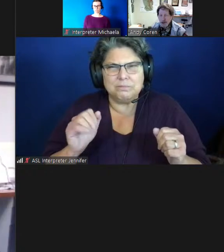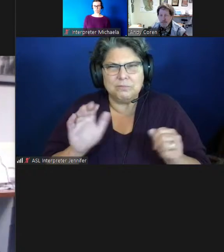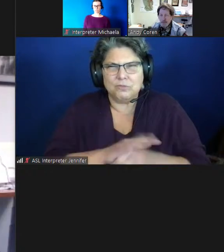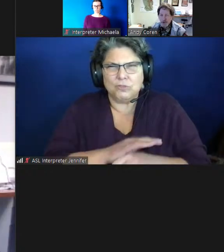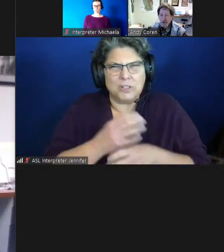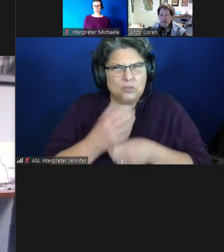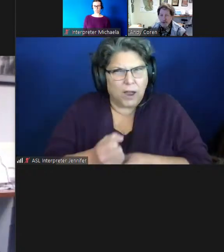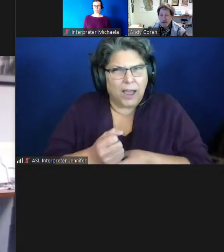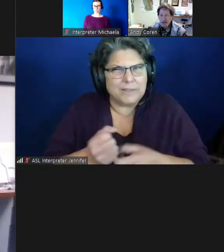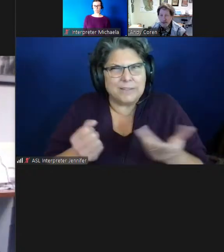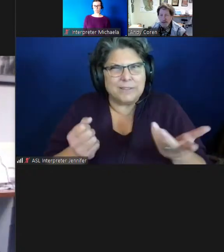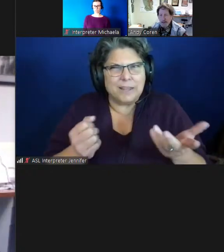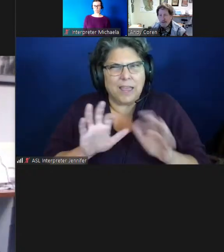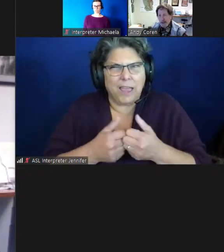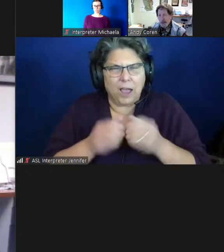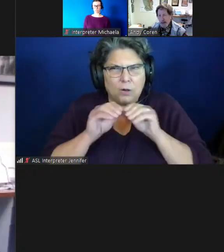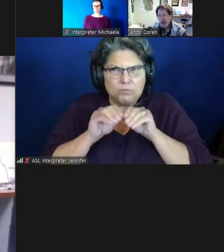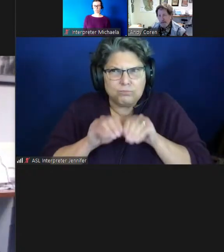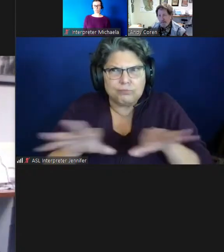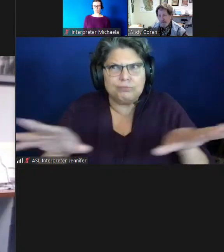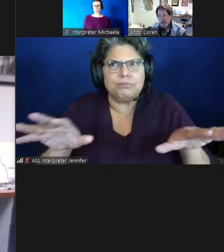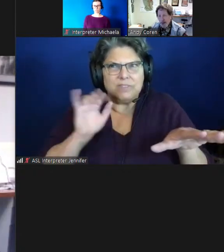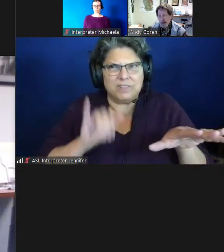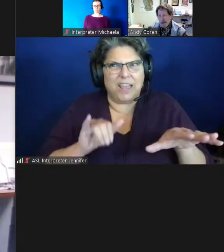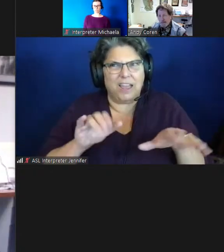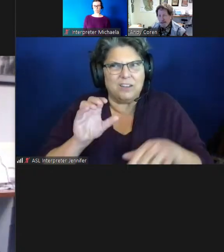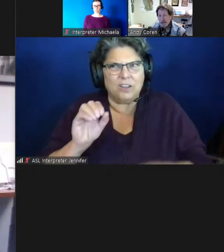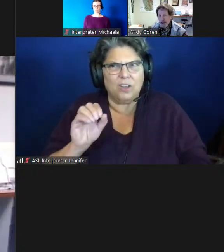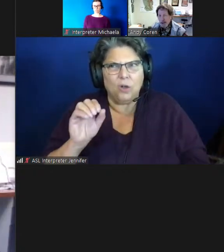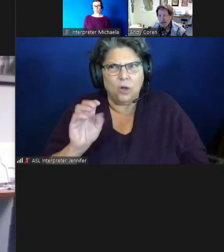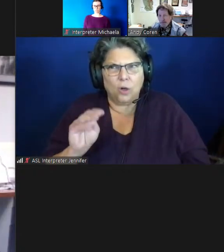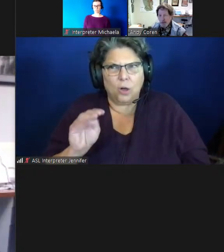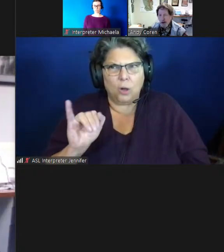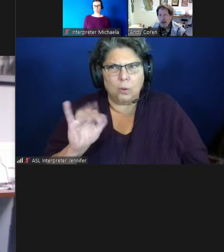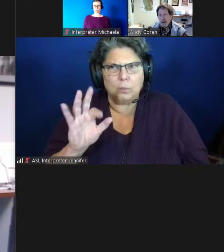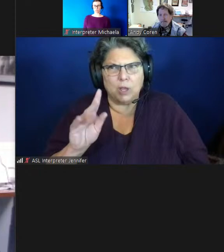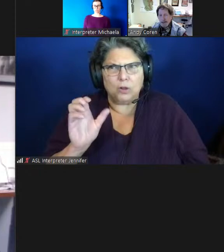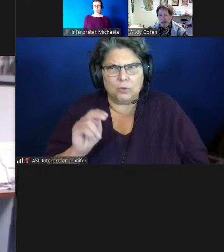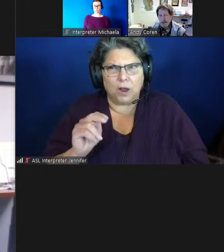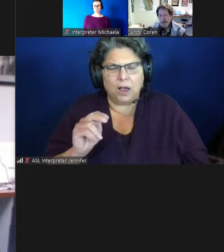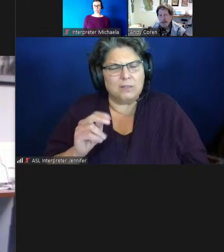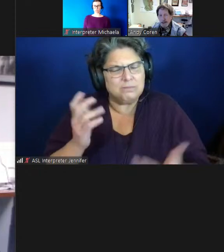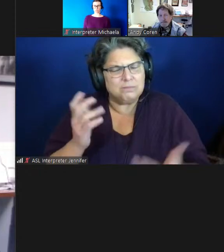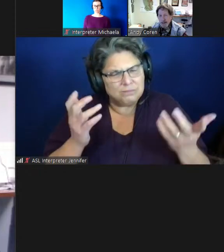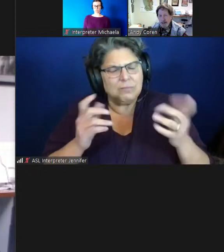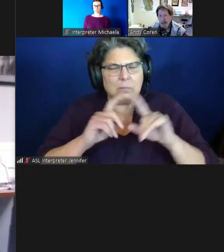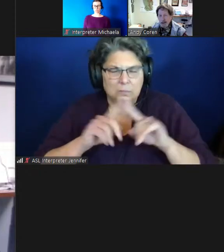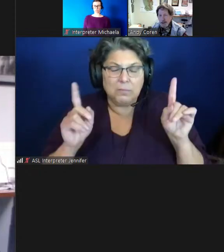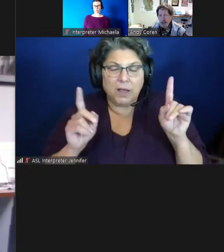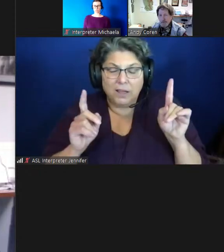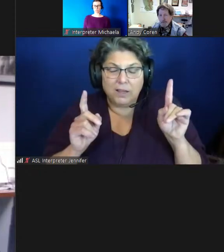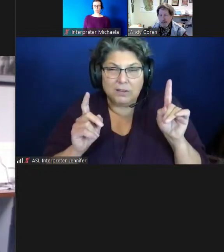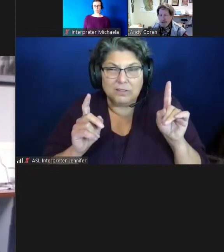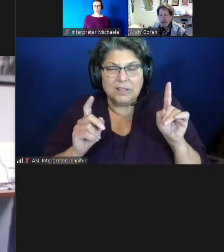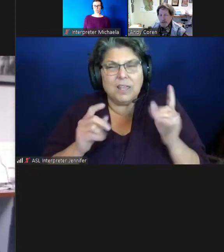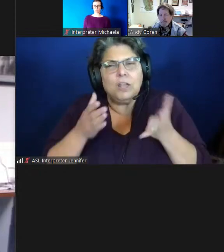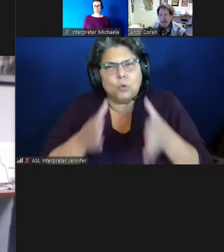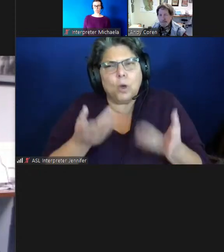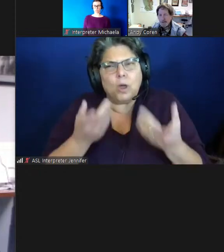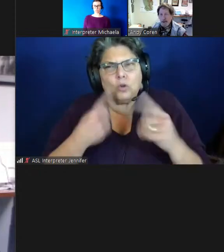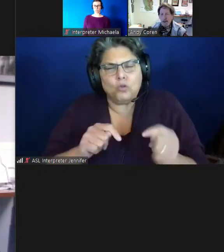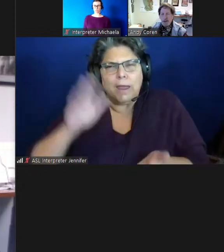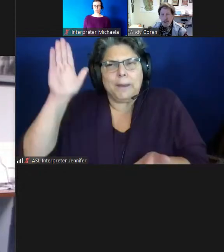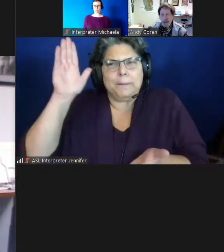prevalence and so forth of this disease, as we have relied on PCRs before. But this is a mitigation effort because we